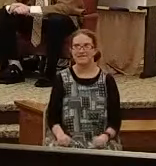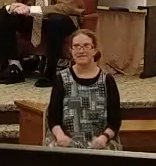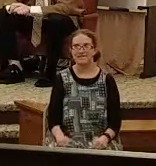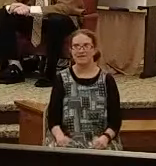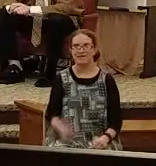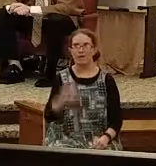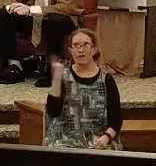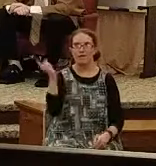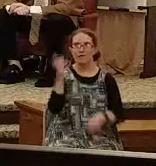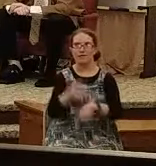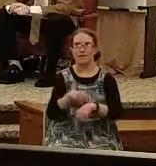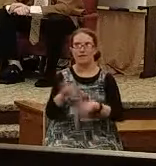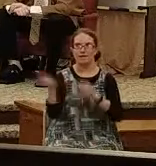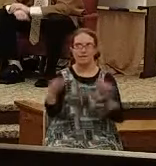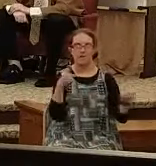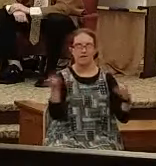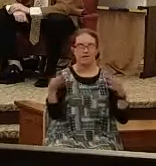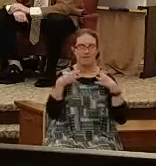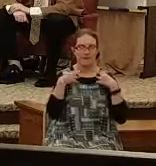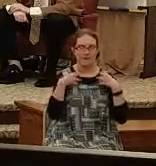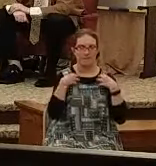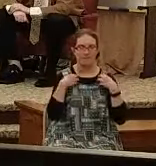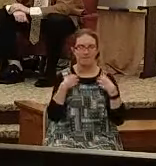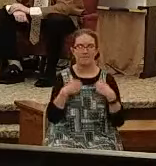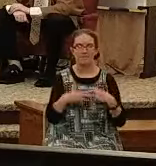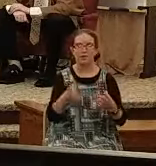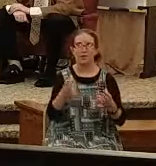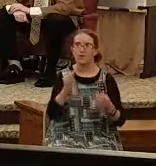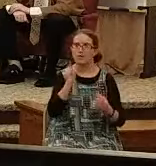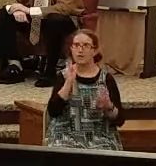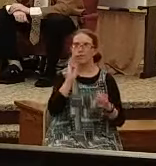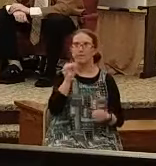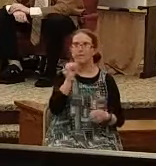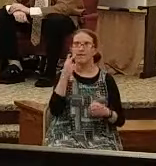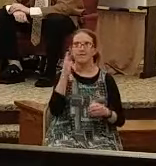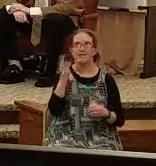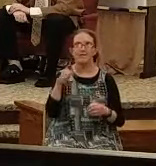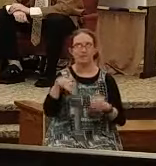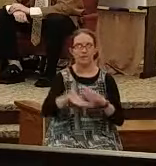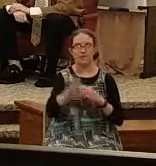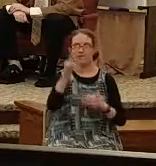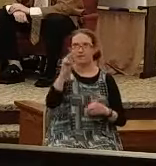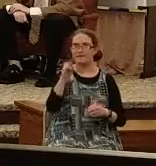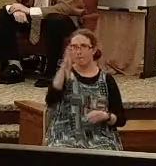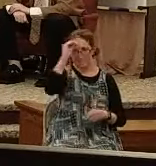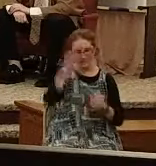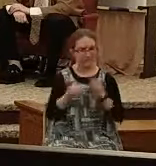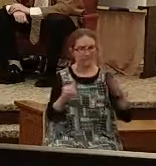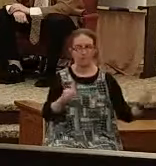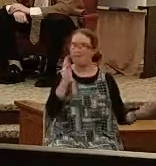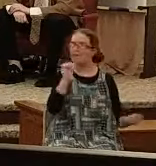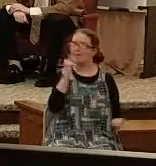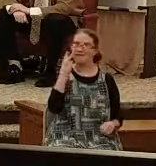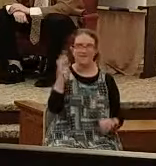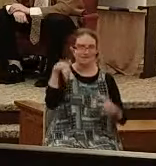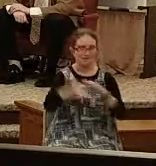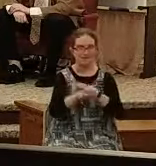That's the only time I'm a party animal. You won't see me if you go down to one of these clubs, Brother West. You won't see me in that club.